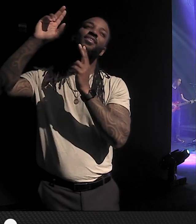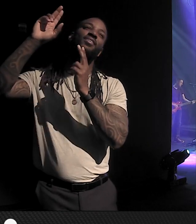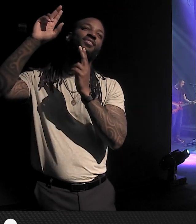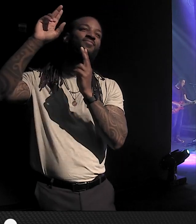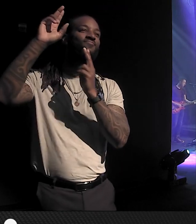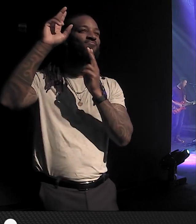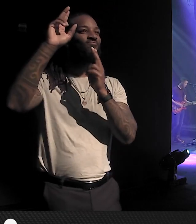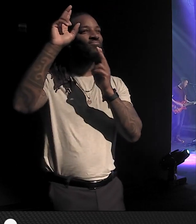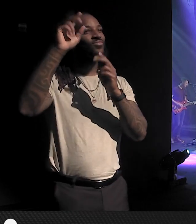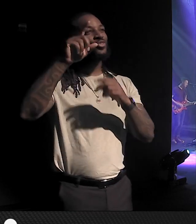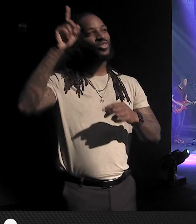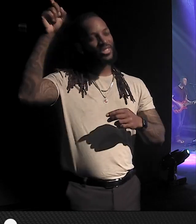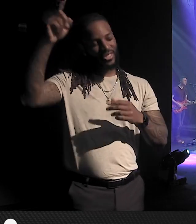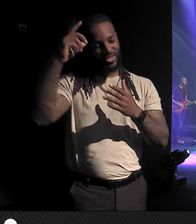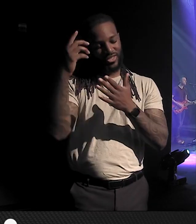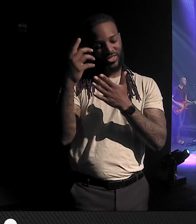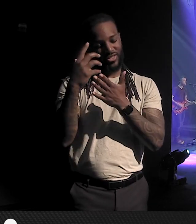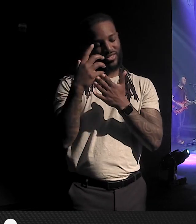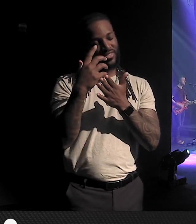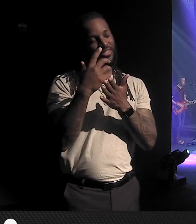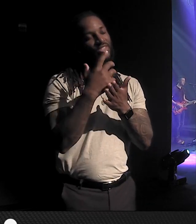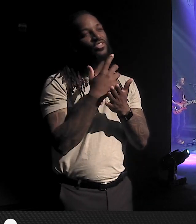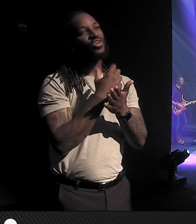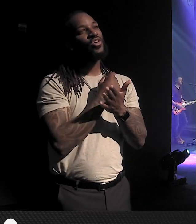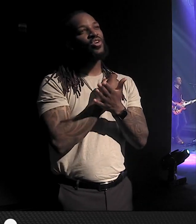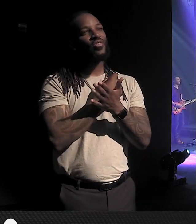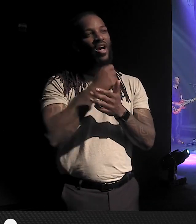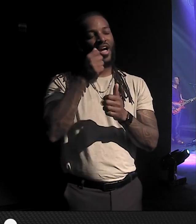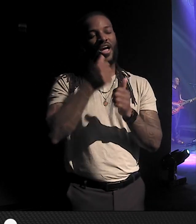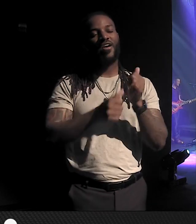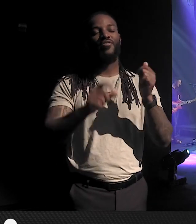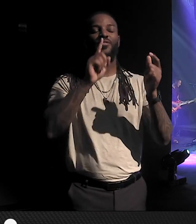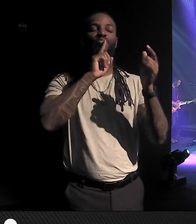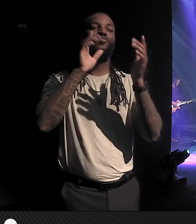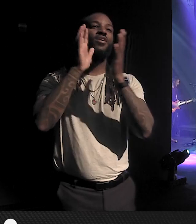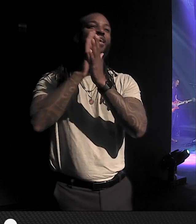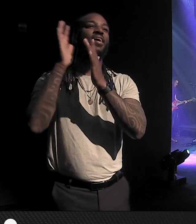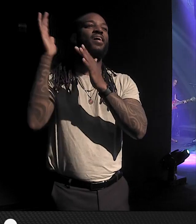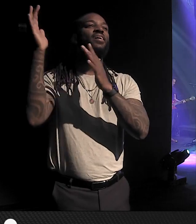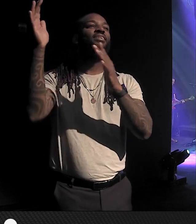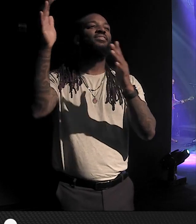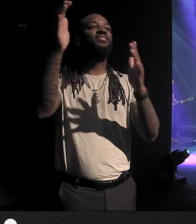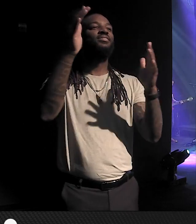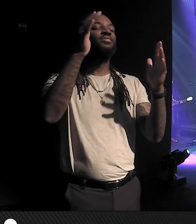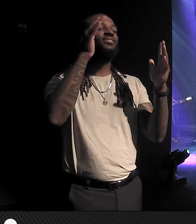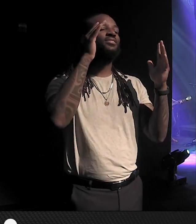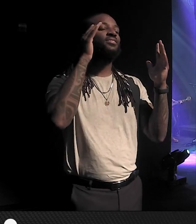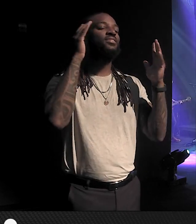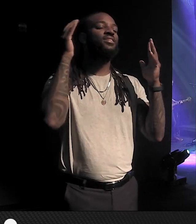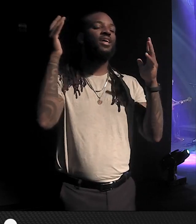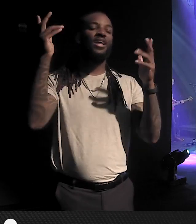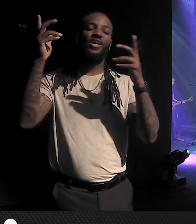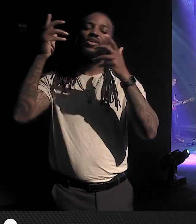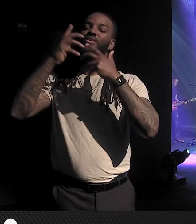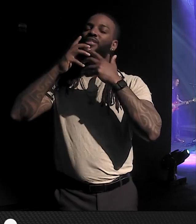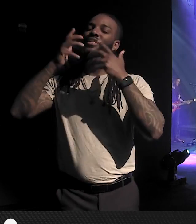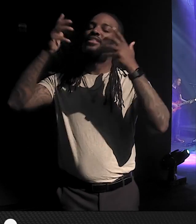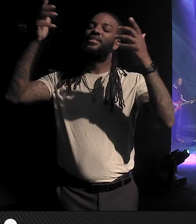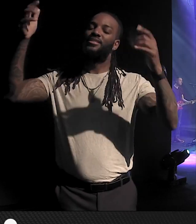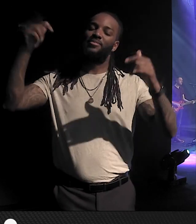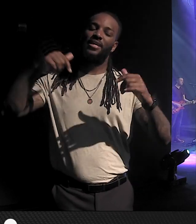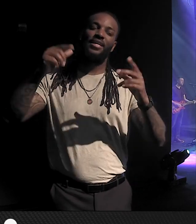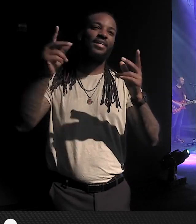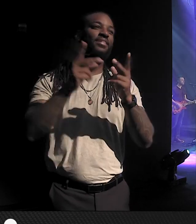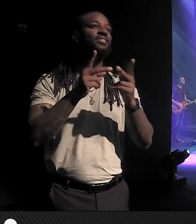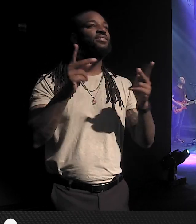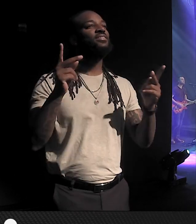adoration. For you deserve our every praise that echoes in